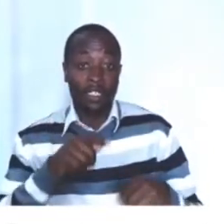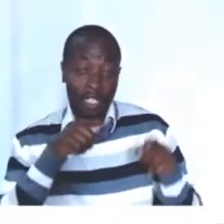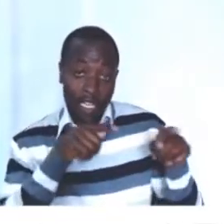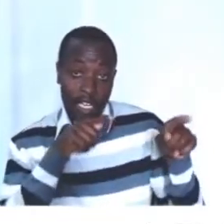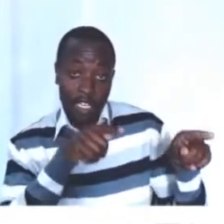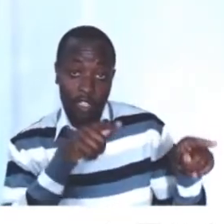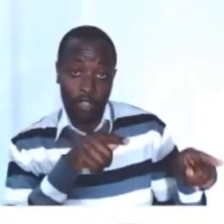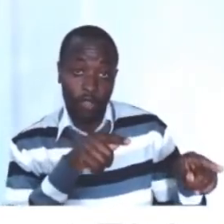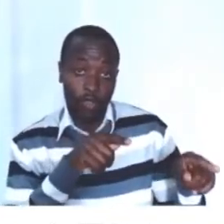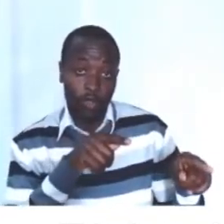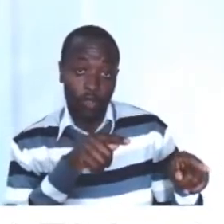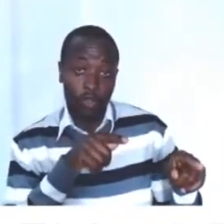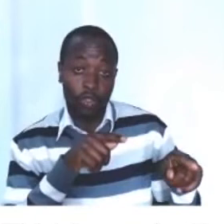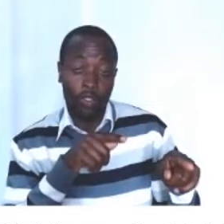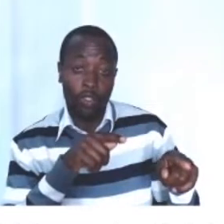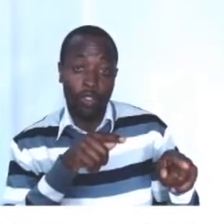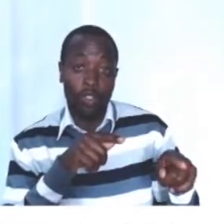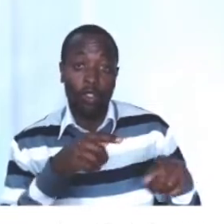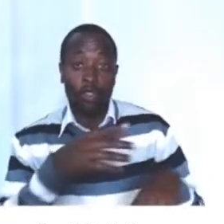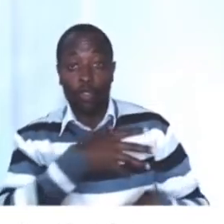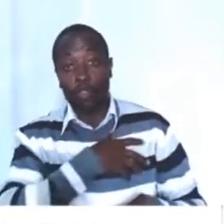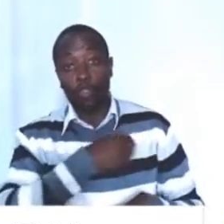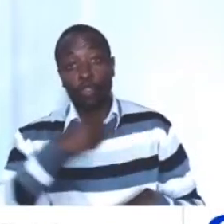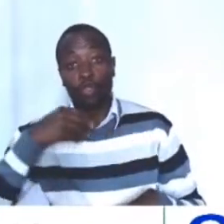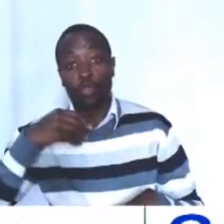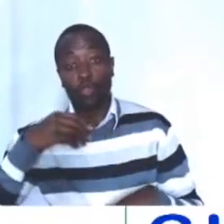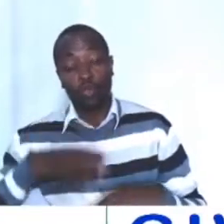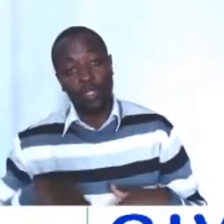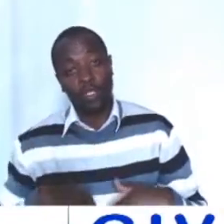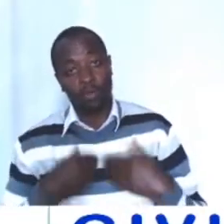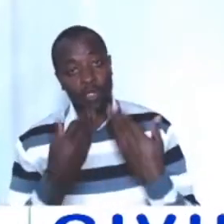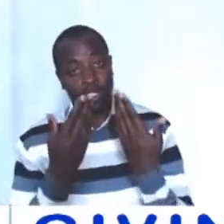Our souls must be submitted